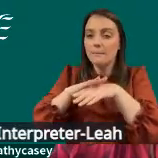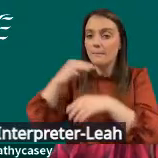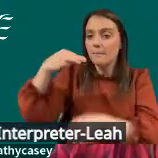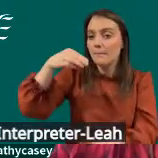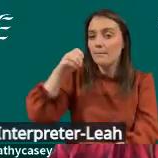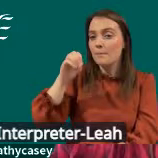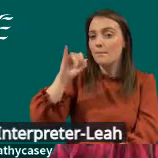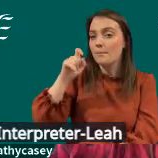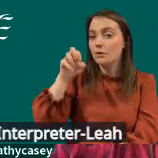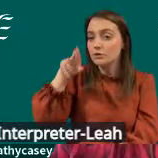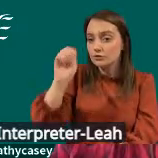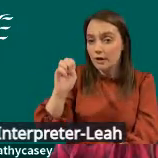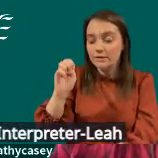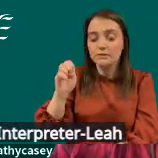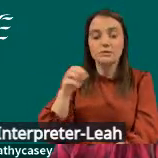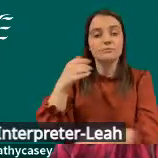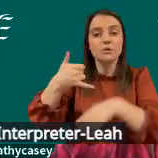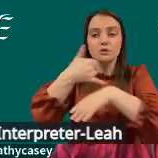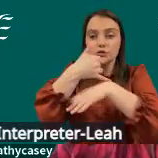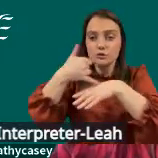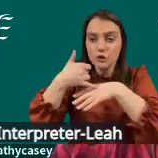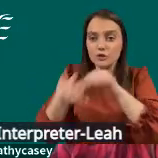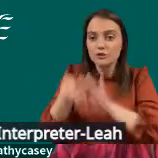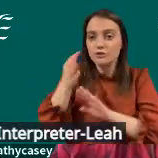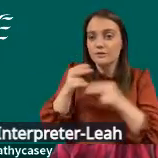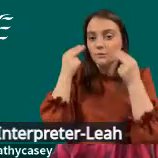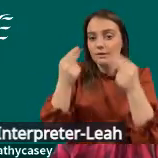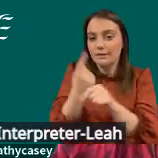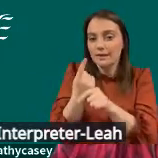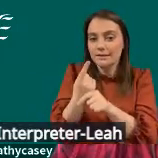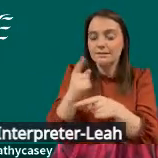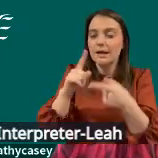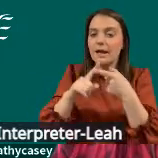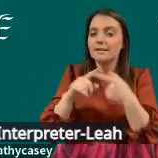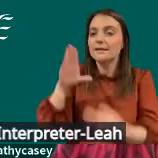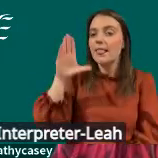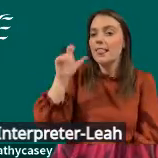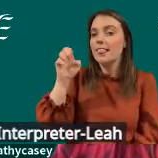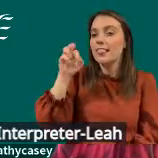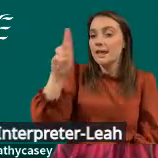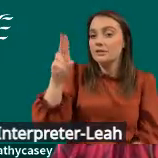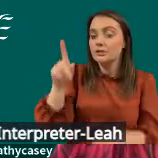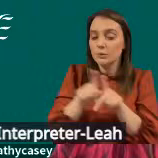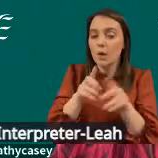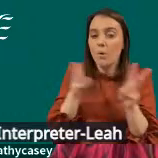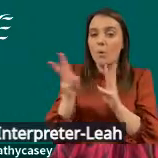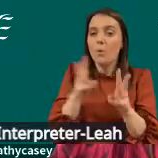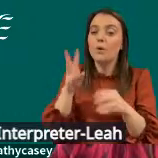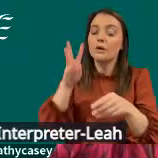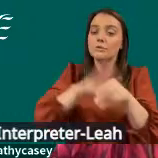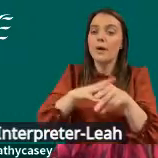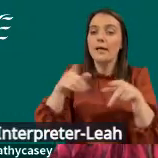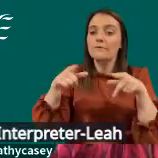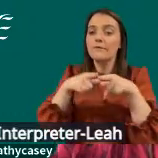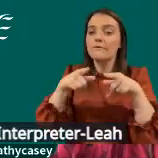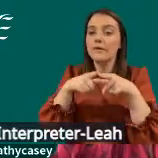needed, particularly for any prolapse. And there's laser treatment, which works well for vaginal dryness.